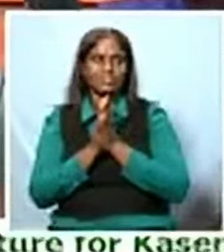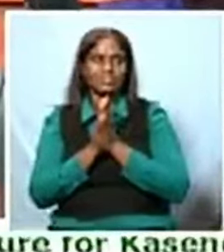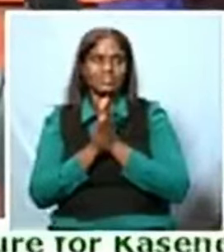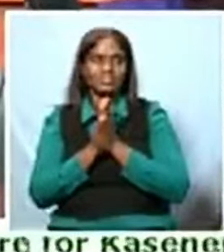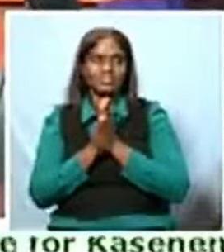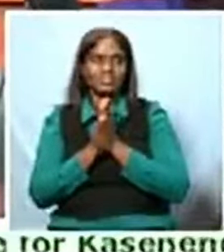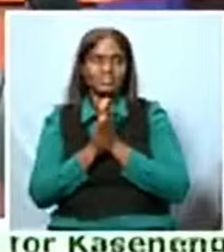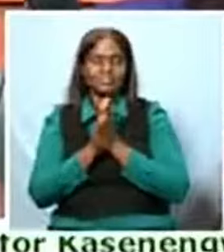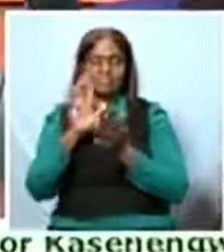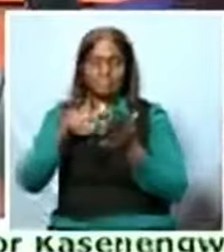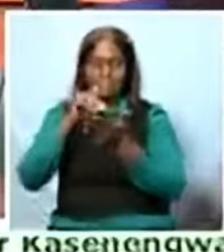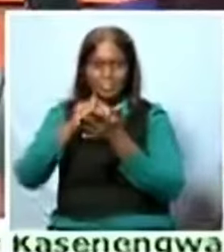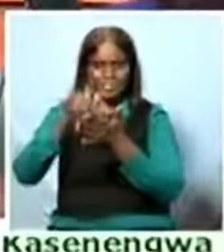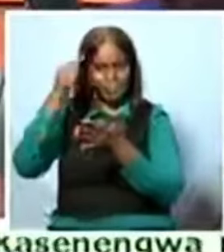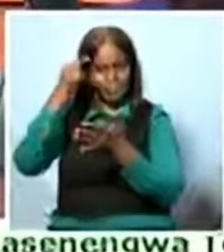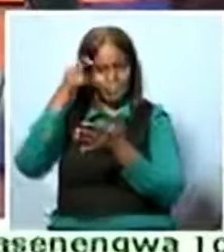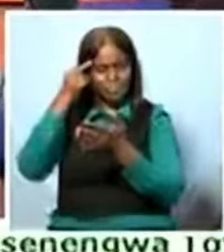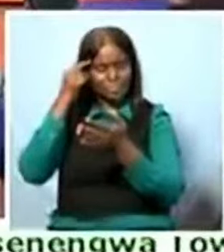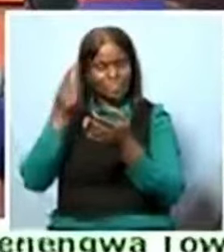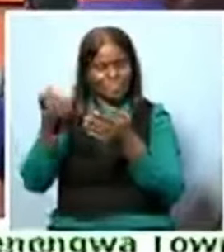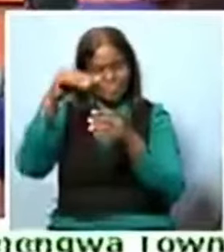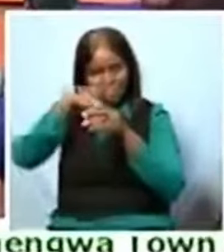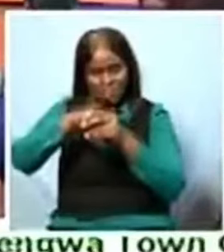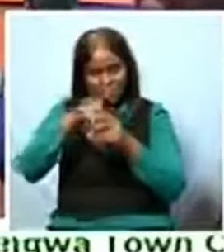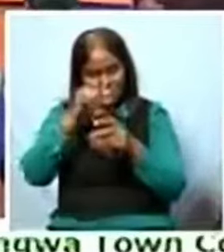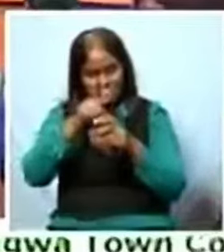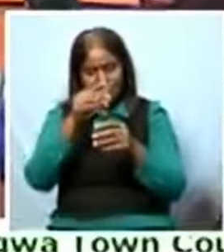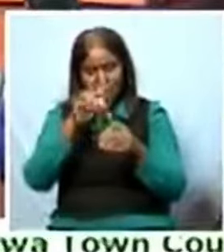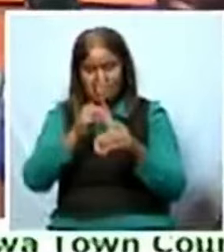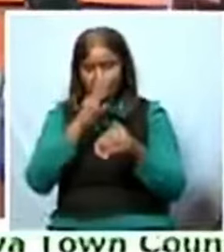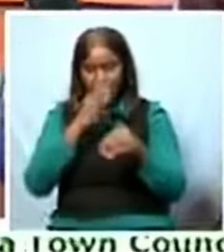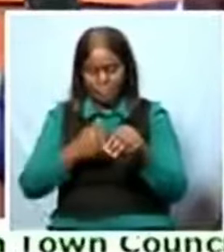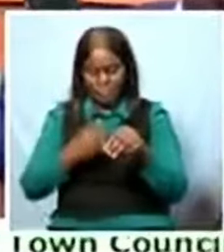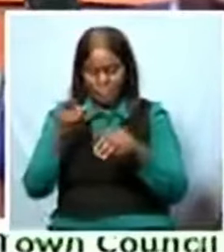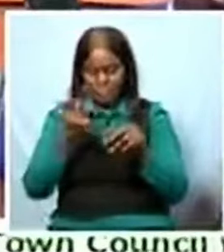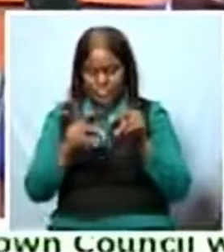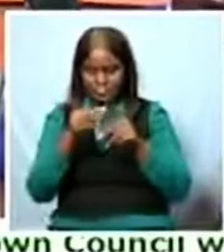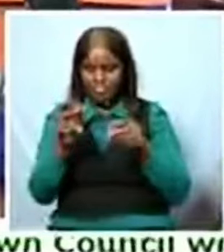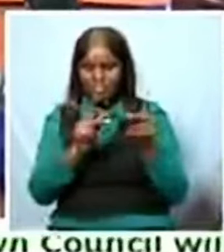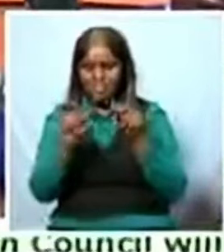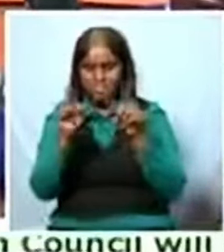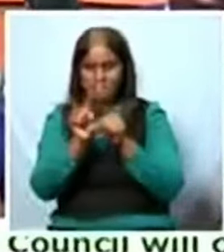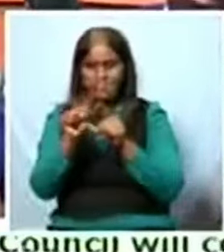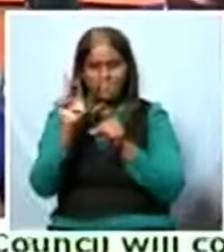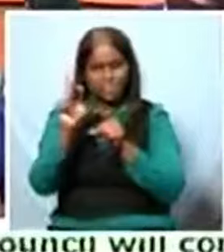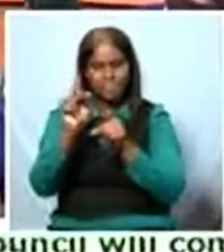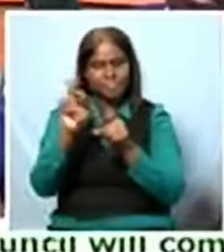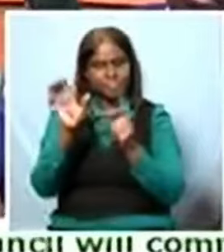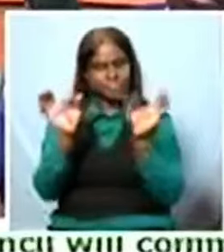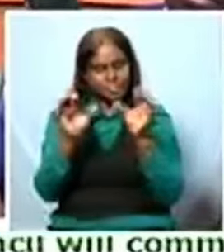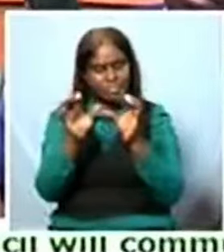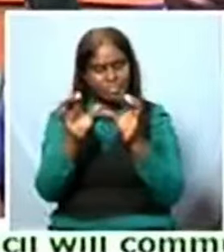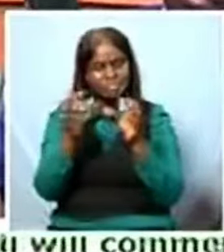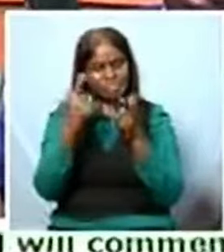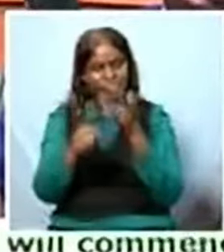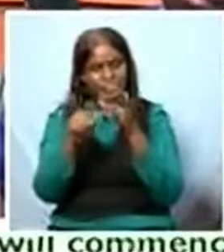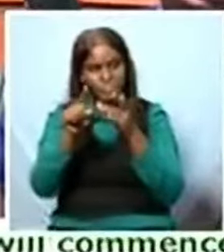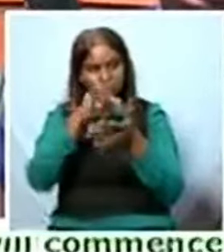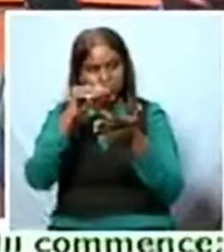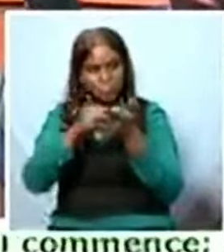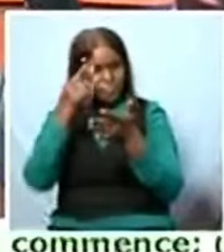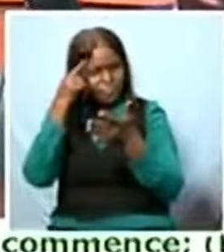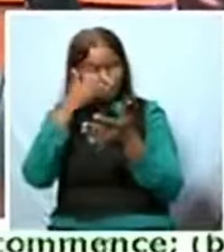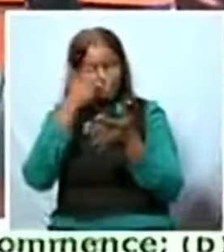to central government to come in on behalf of the people of Kasenengwa and the Kasenengwa Council, that central